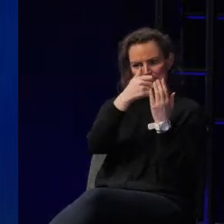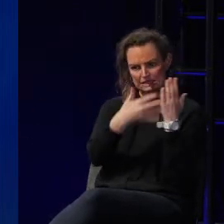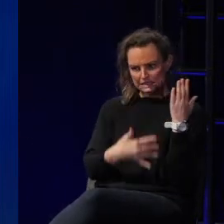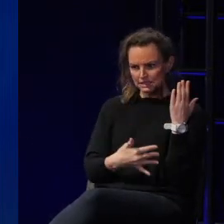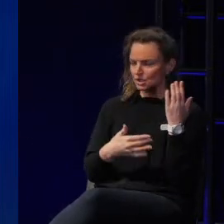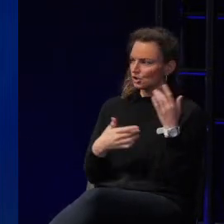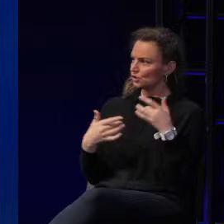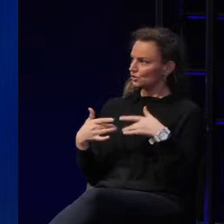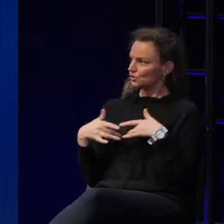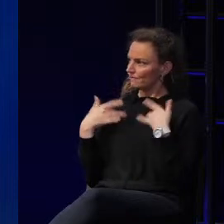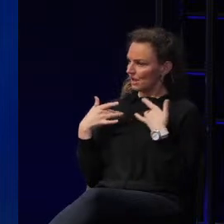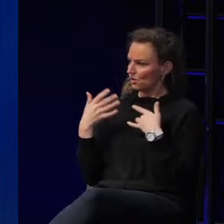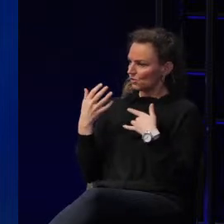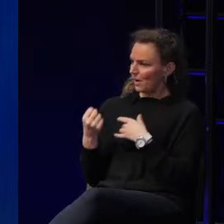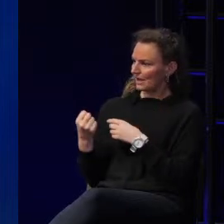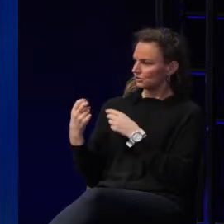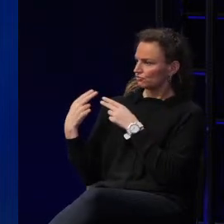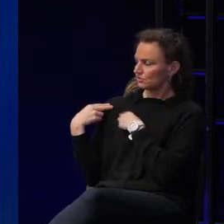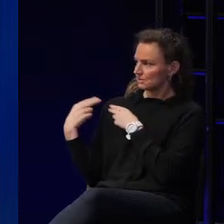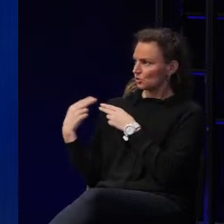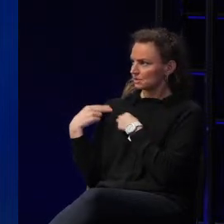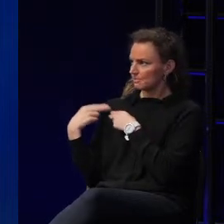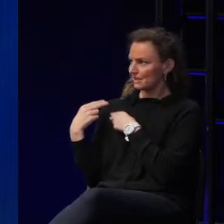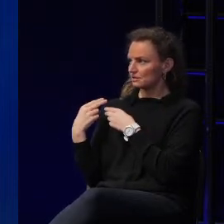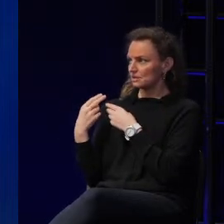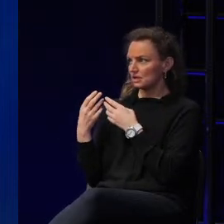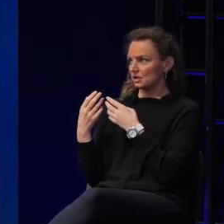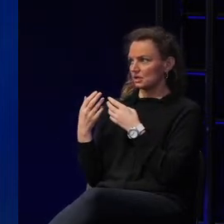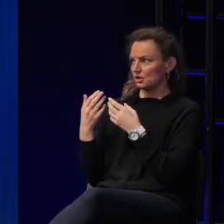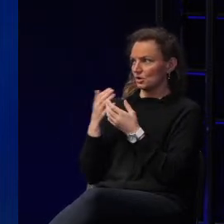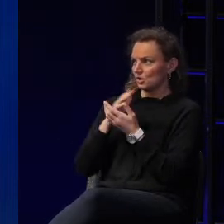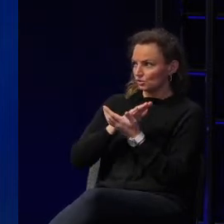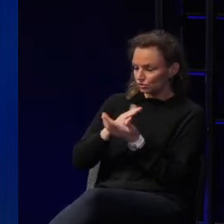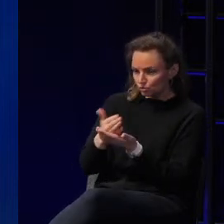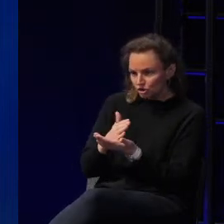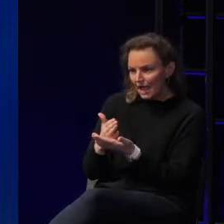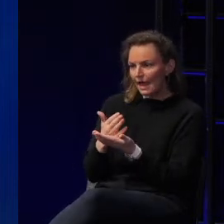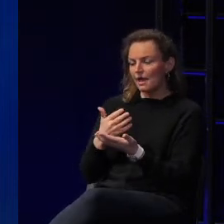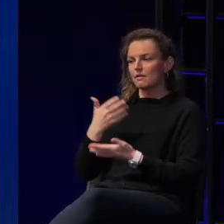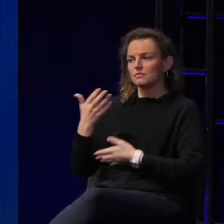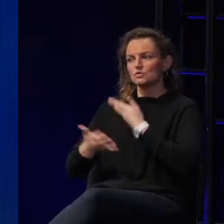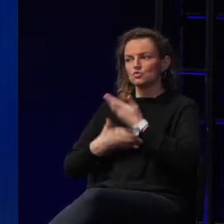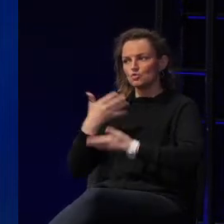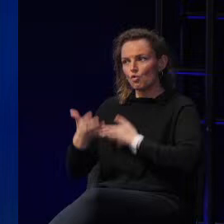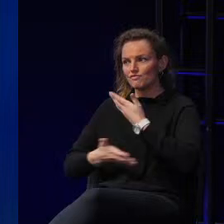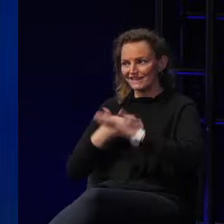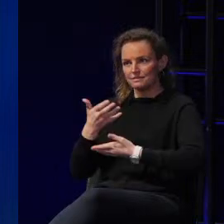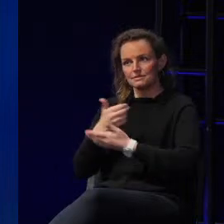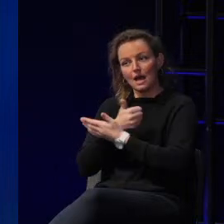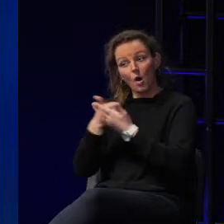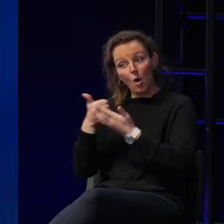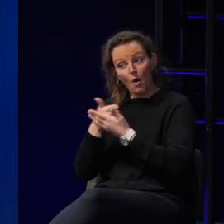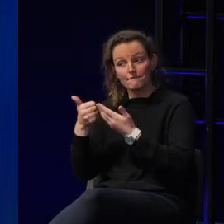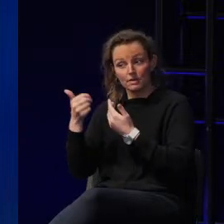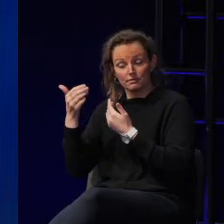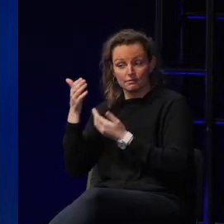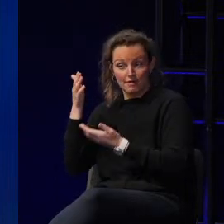point to share another vision on stories that are often told through a very male-dominated